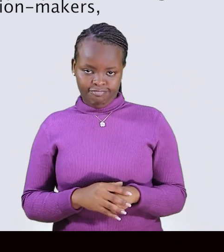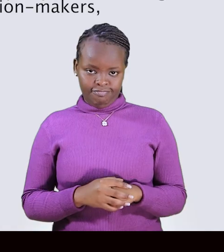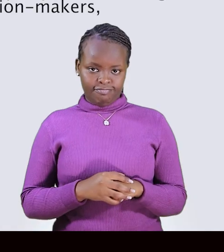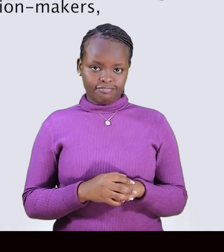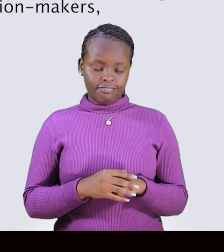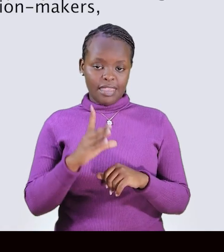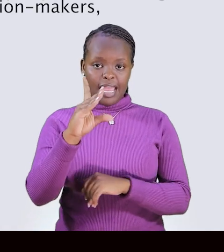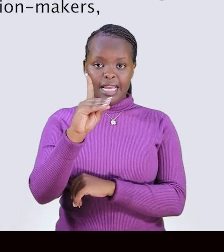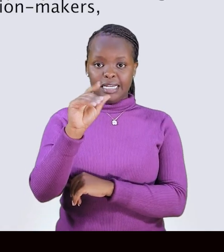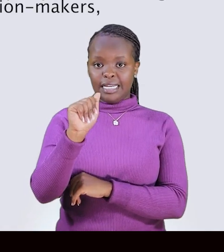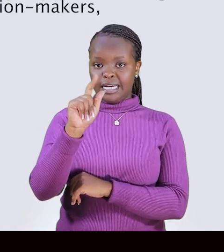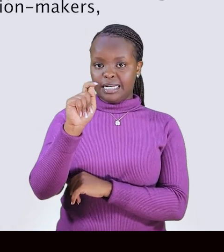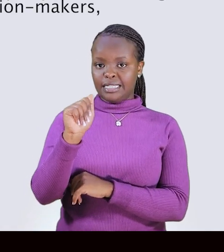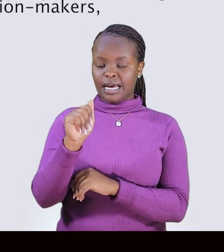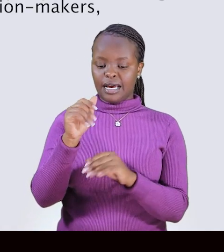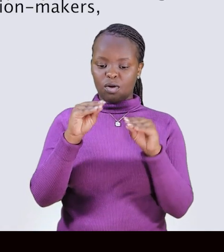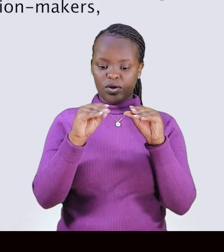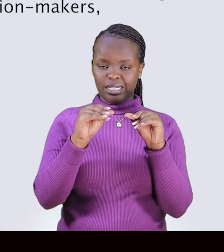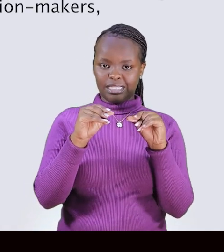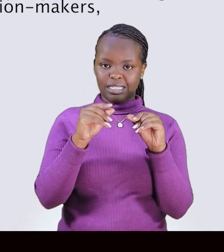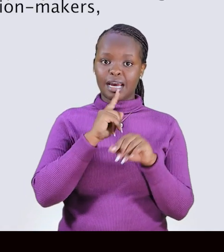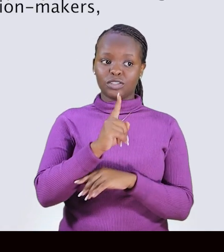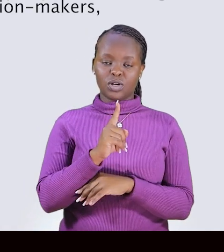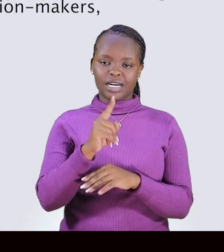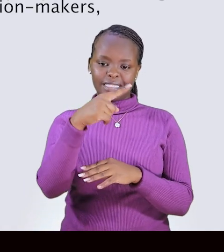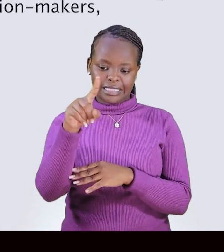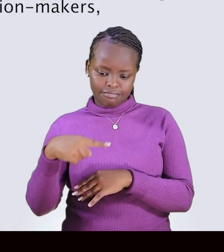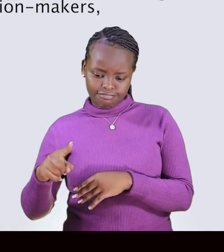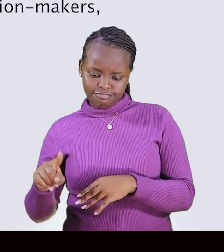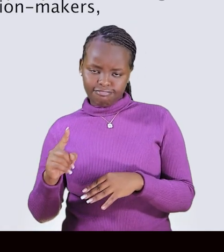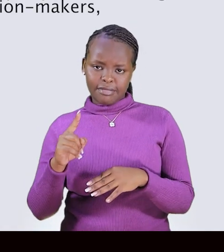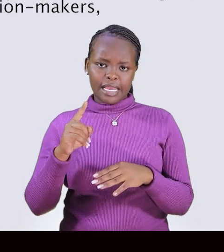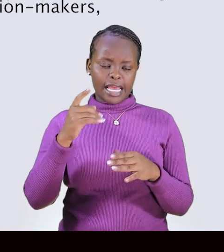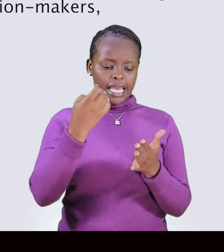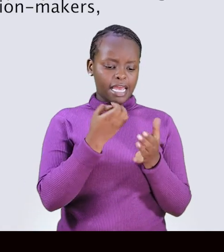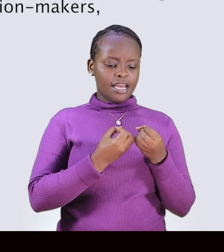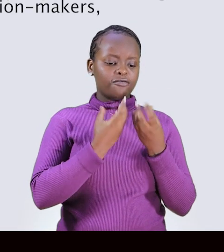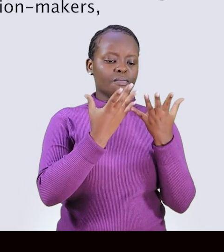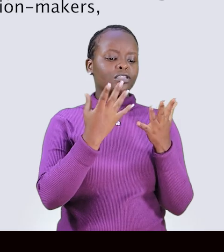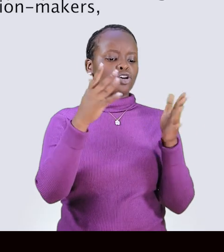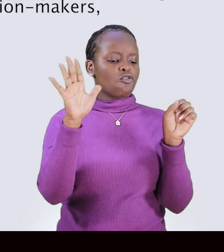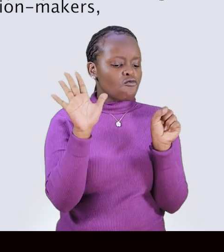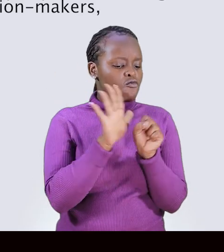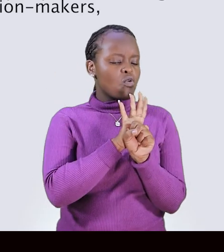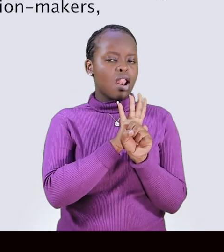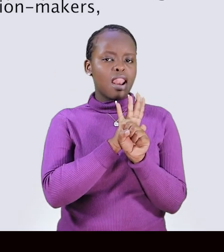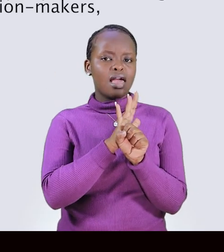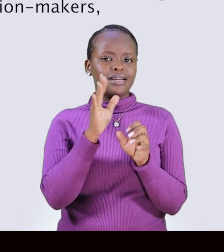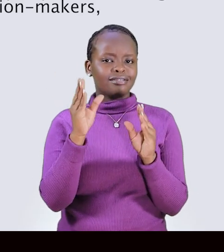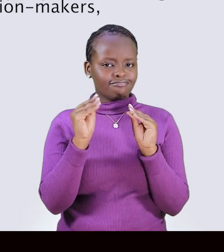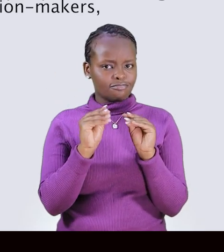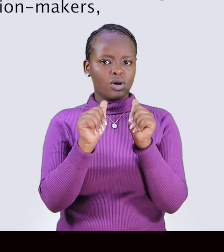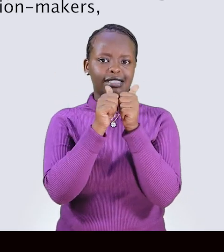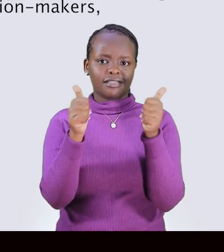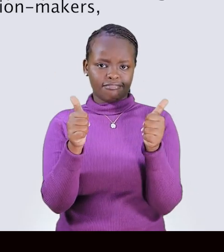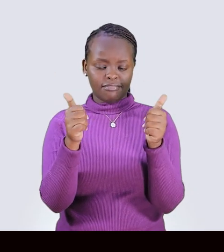The Data Quality Assurance Checklist ensures your evidence is accurate, complete, and credible, so when you present findings to